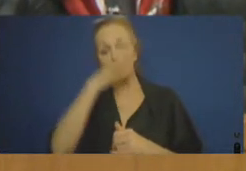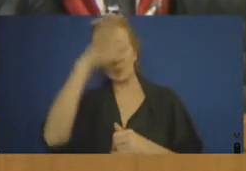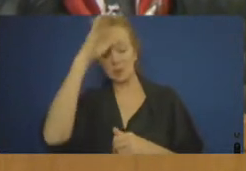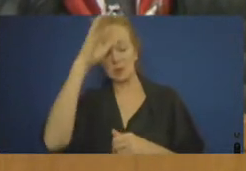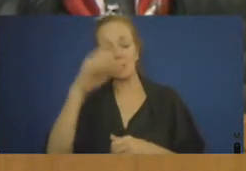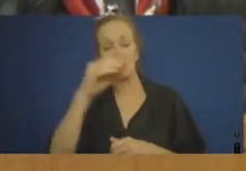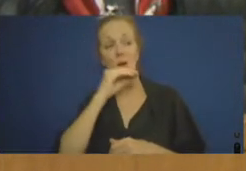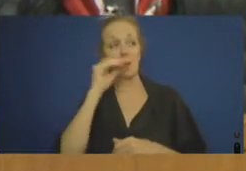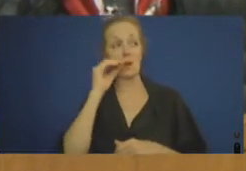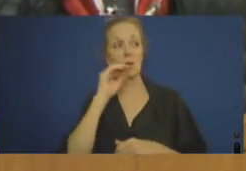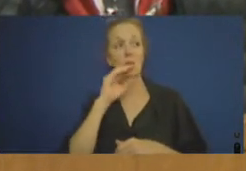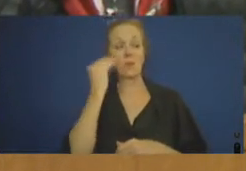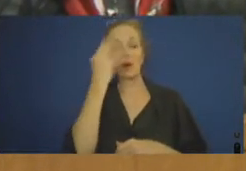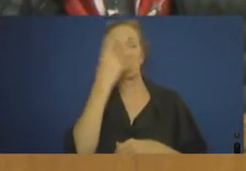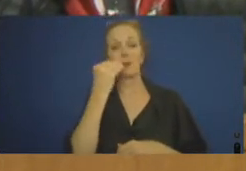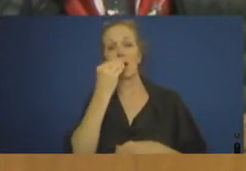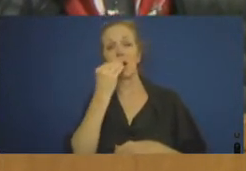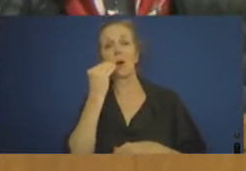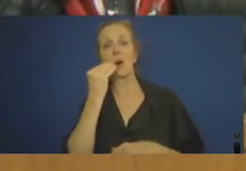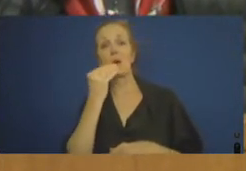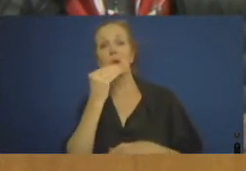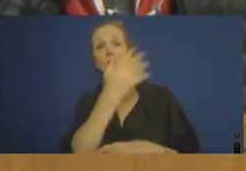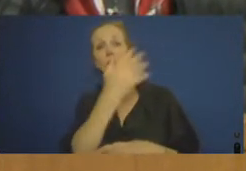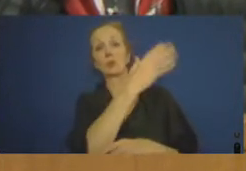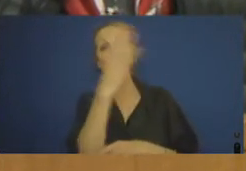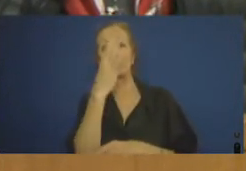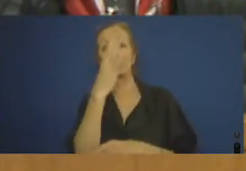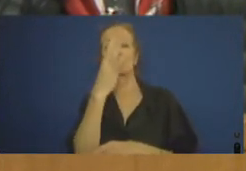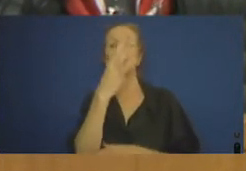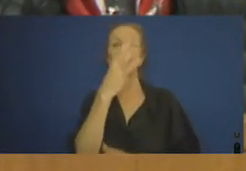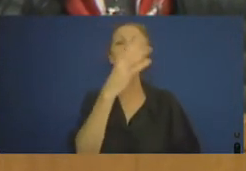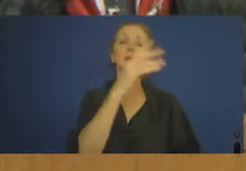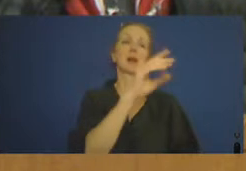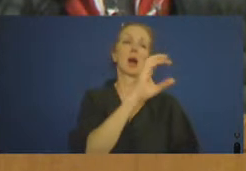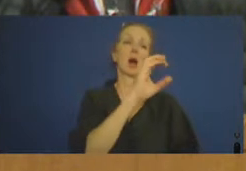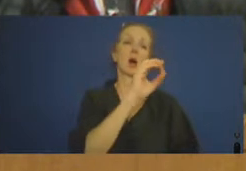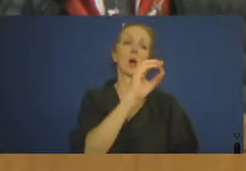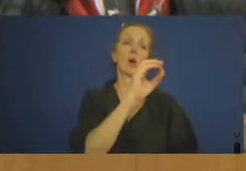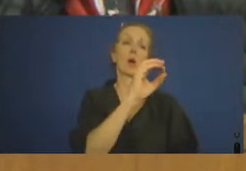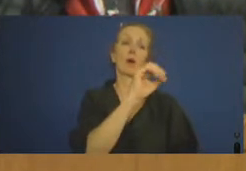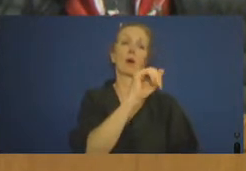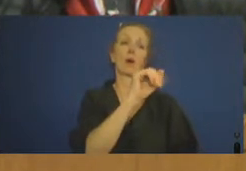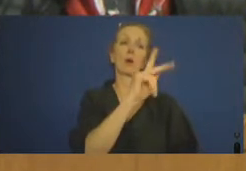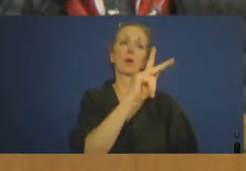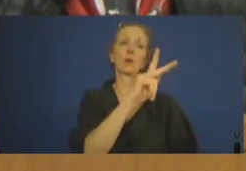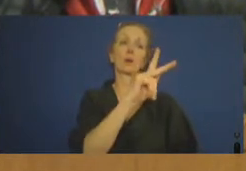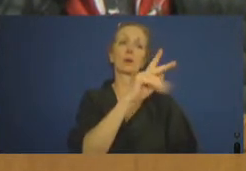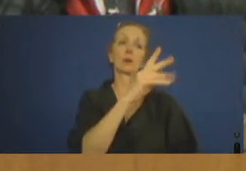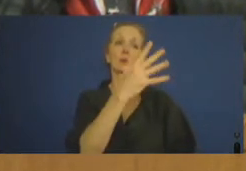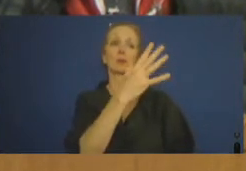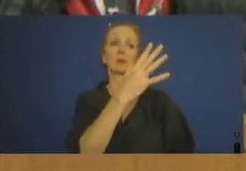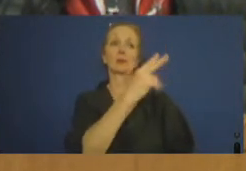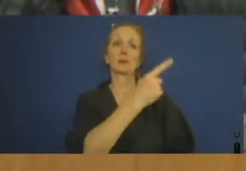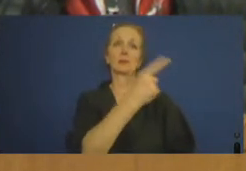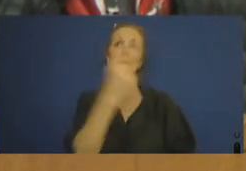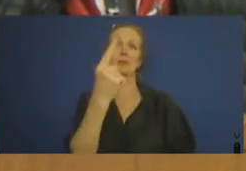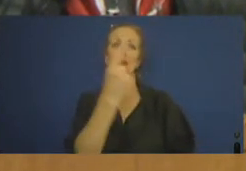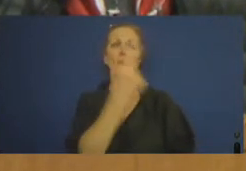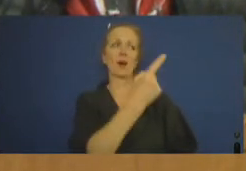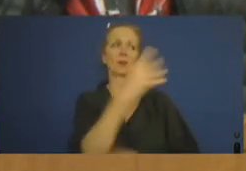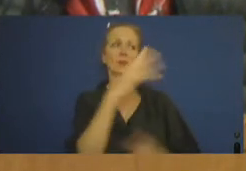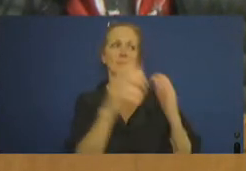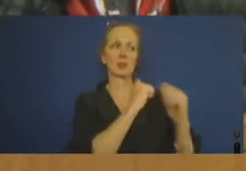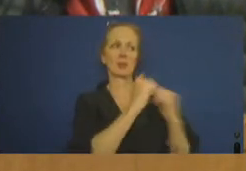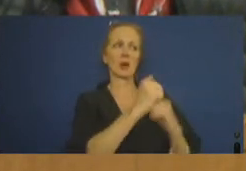2 beautiful oak trees, hence the name Twin Oaks. One oak was sadly destroyed by Hurricane Hugo, and the other oak